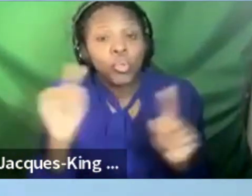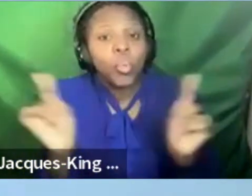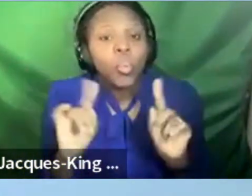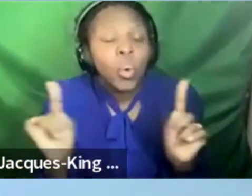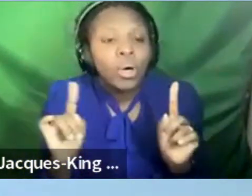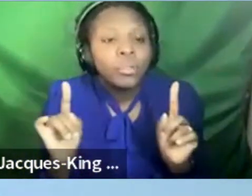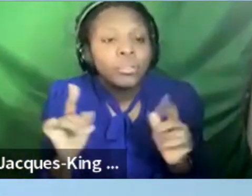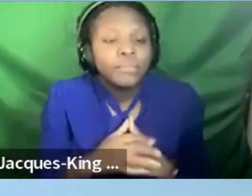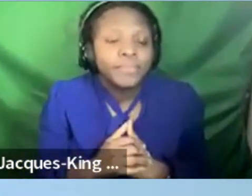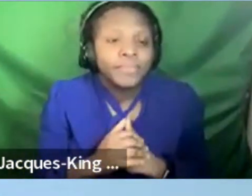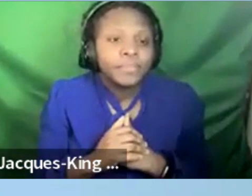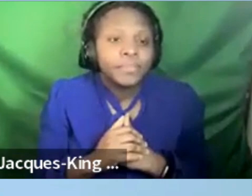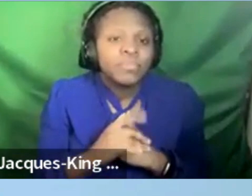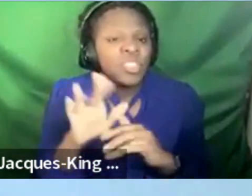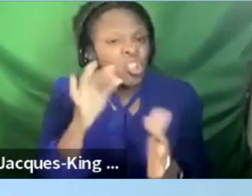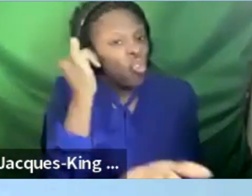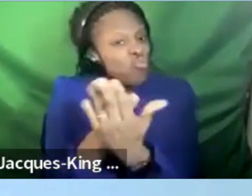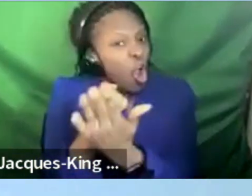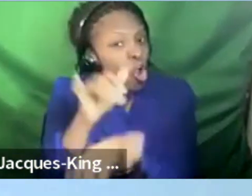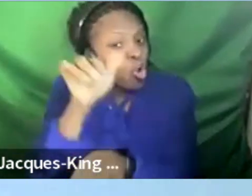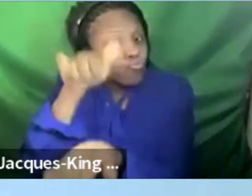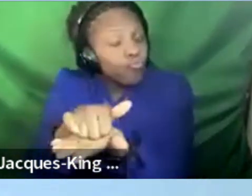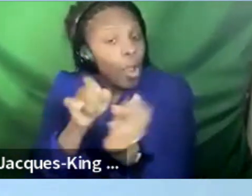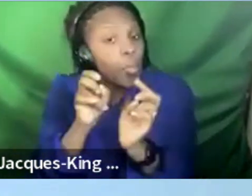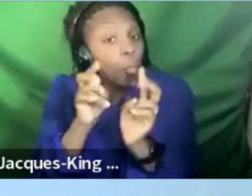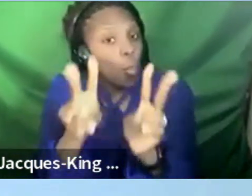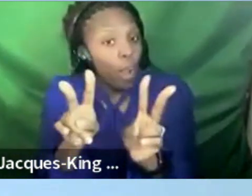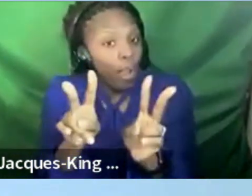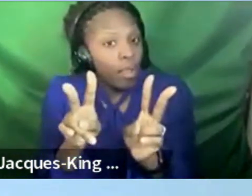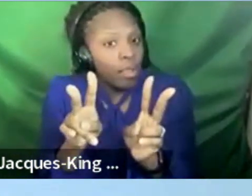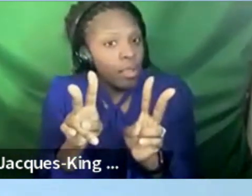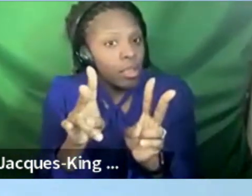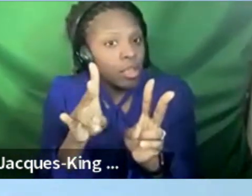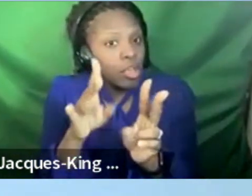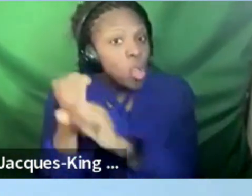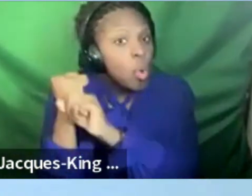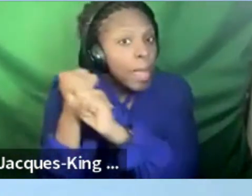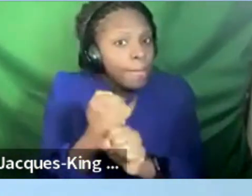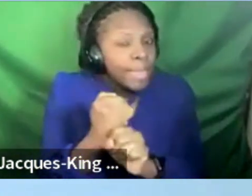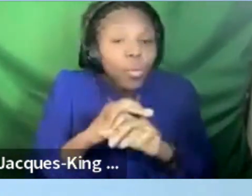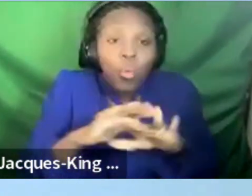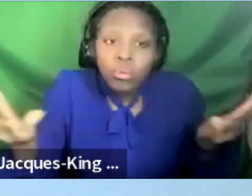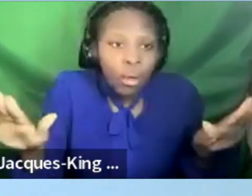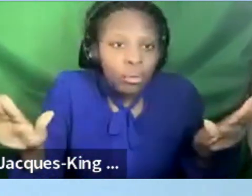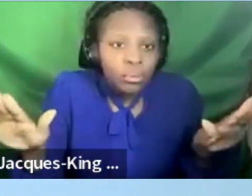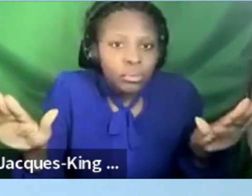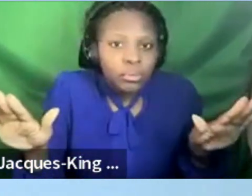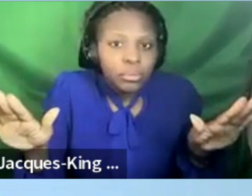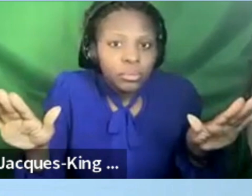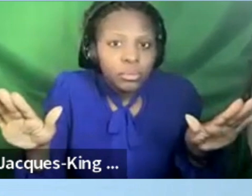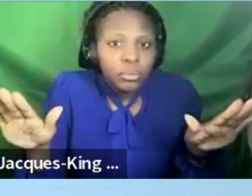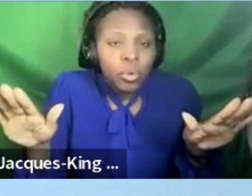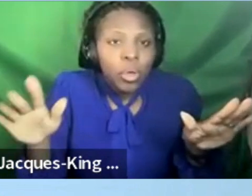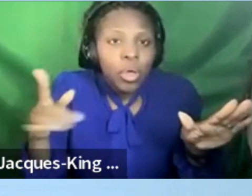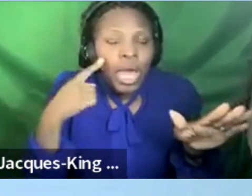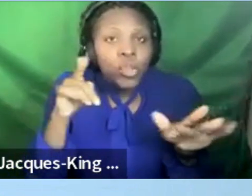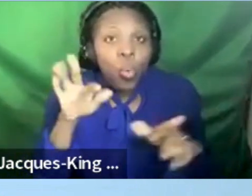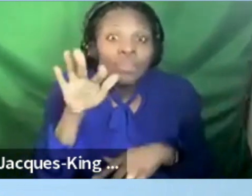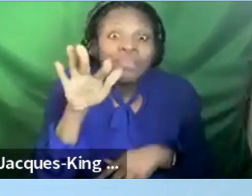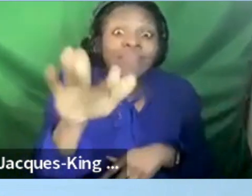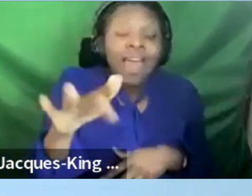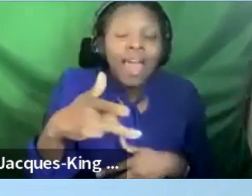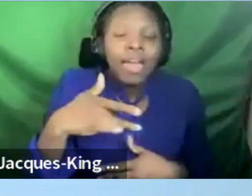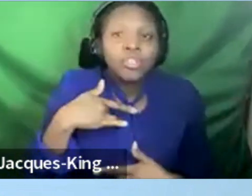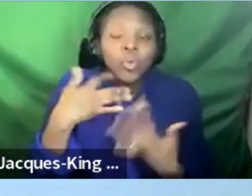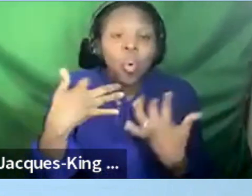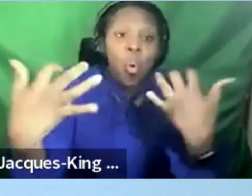that, there's no wrong way or right way to do it, except you committed or you didn't commit and it transported me or it didn't transport